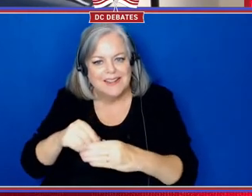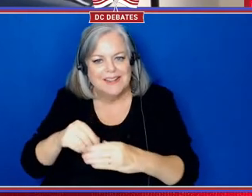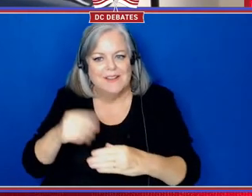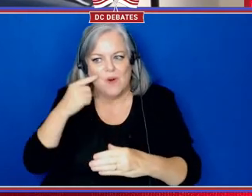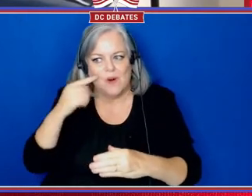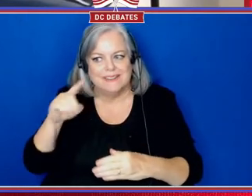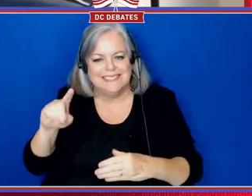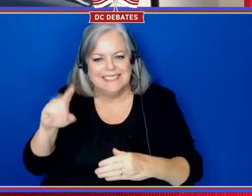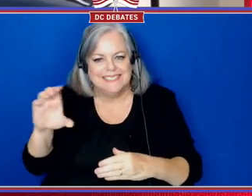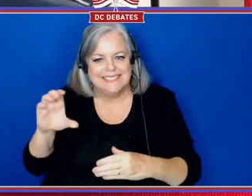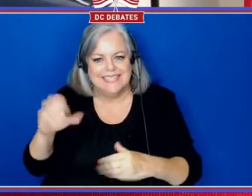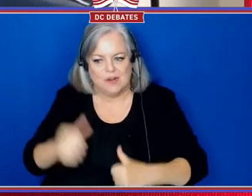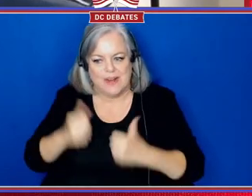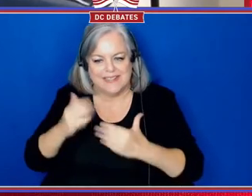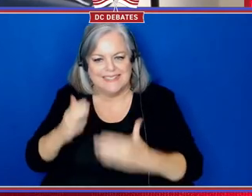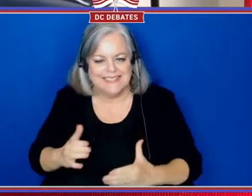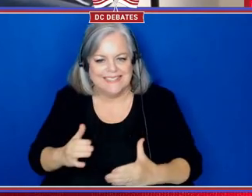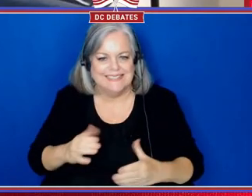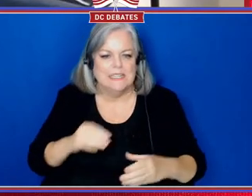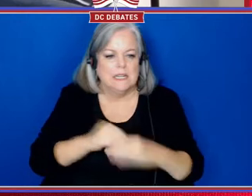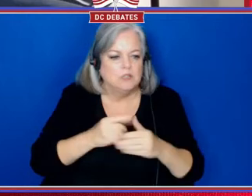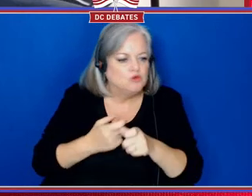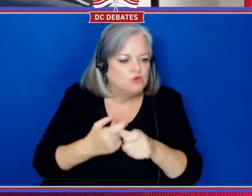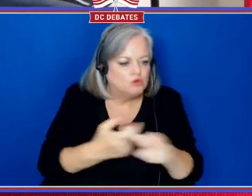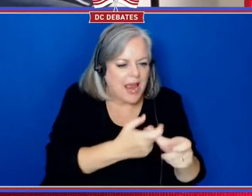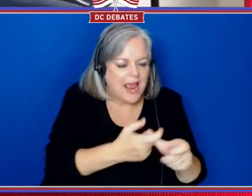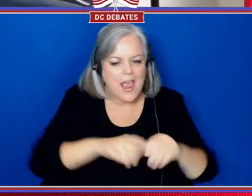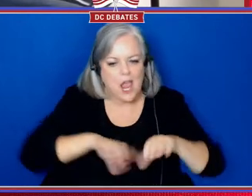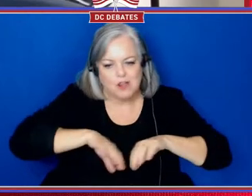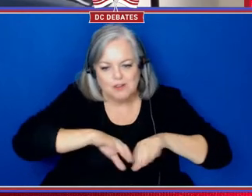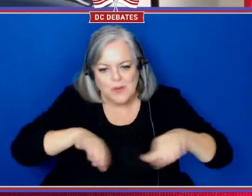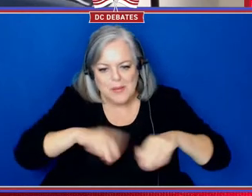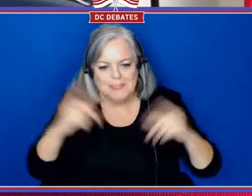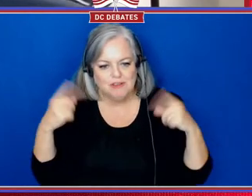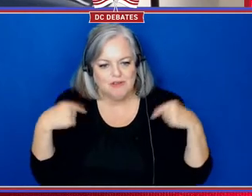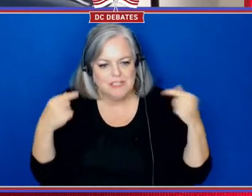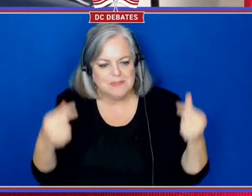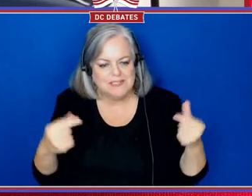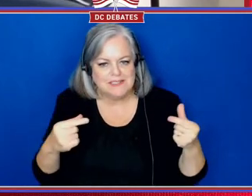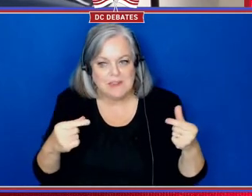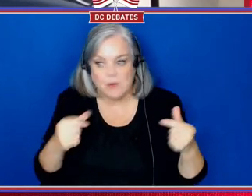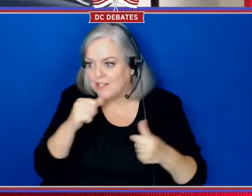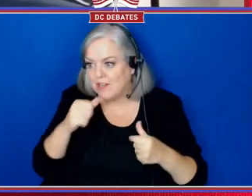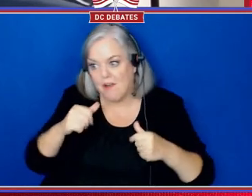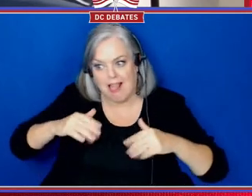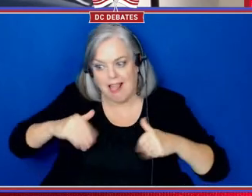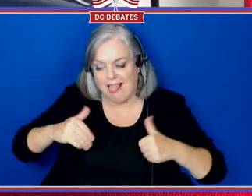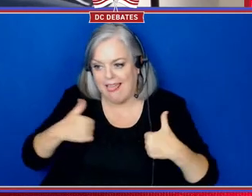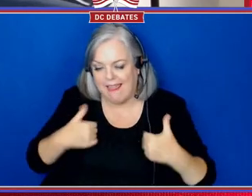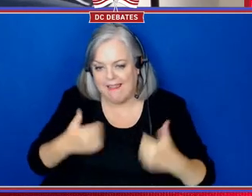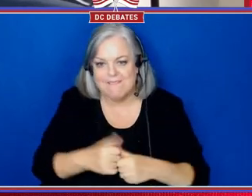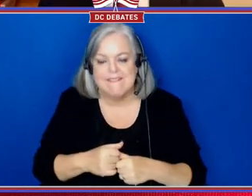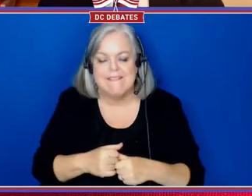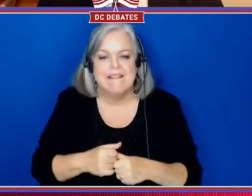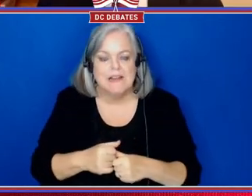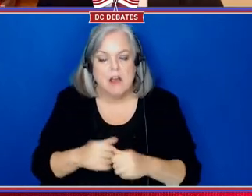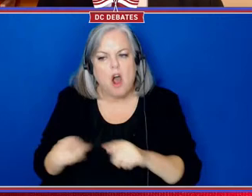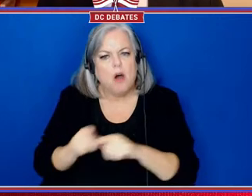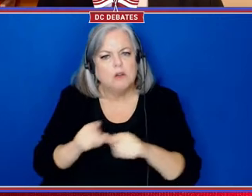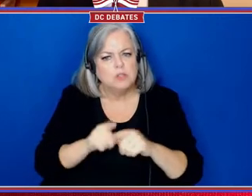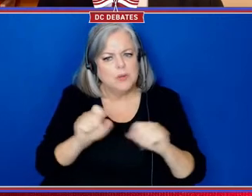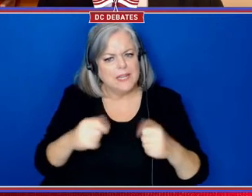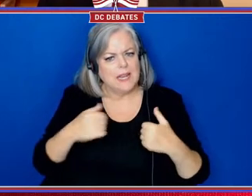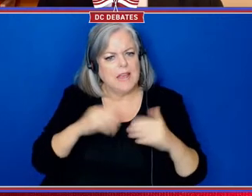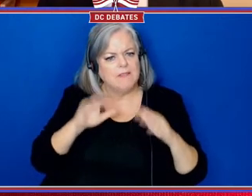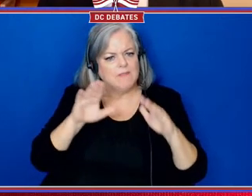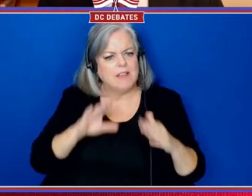swimming, that's gymnastics, that is missing in our current portfolio. We can also have a fantastic connection with the Anacostia